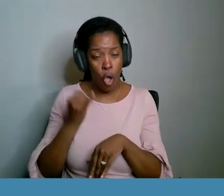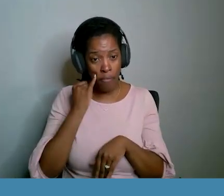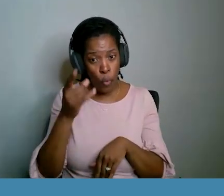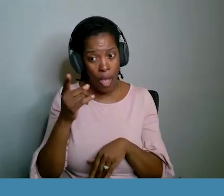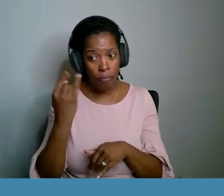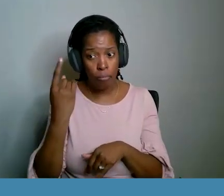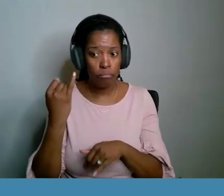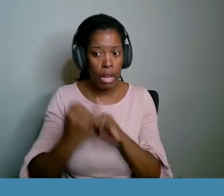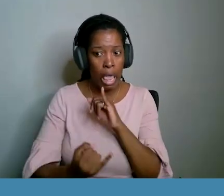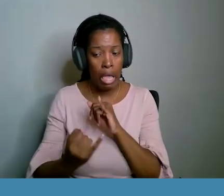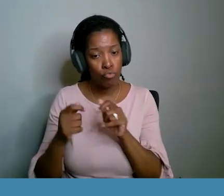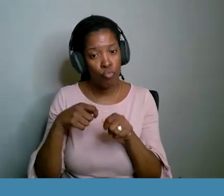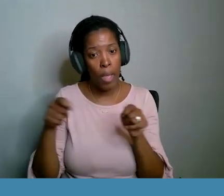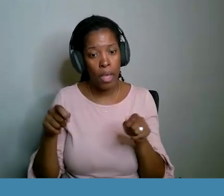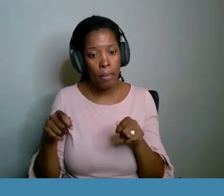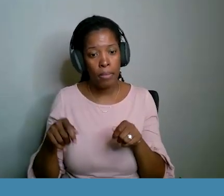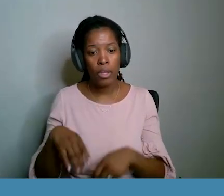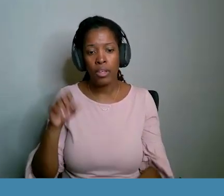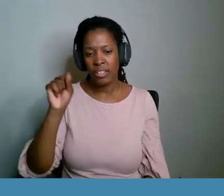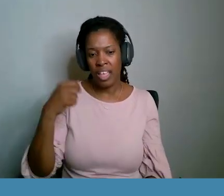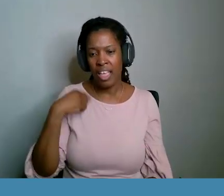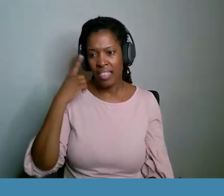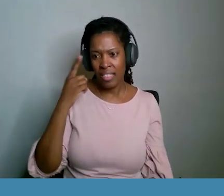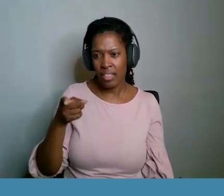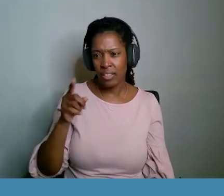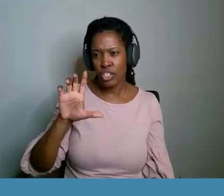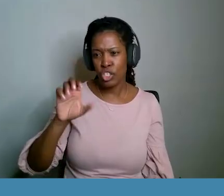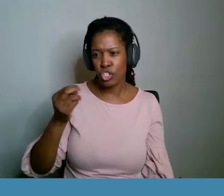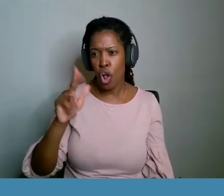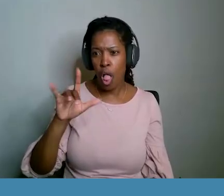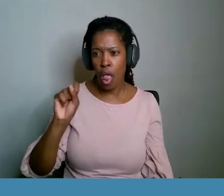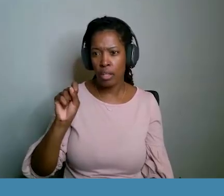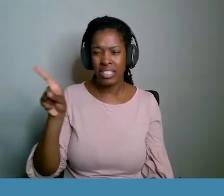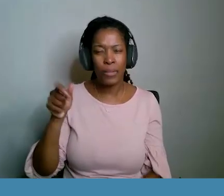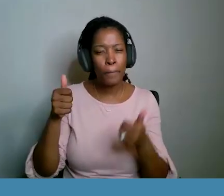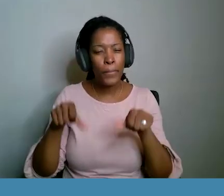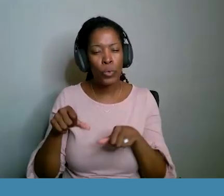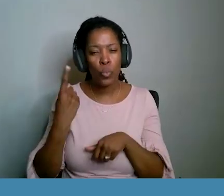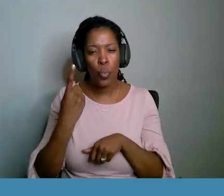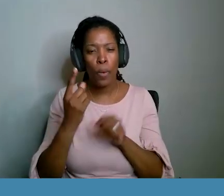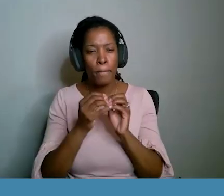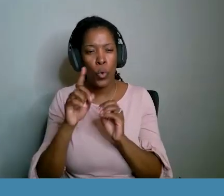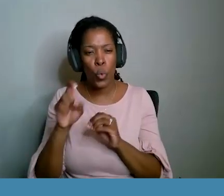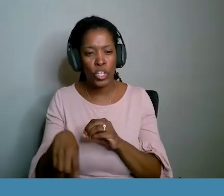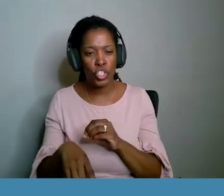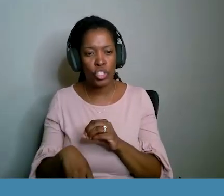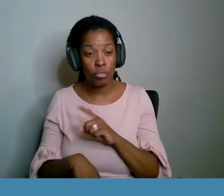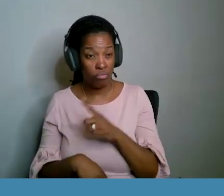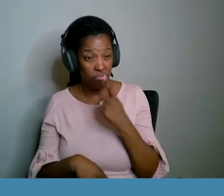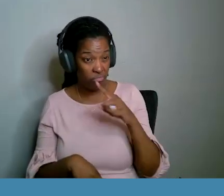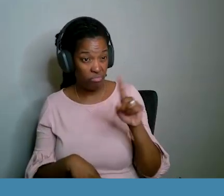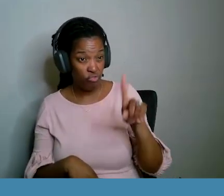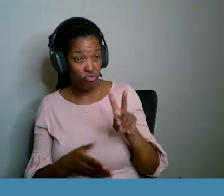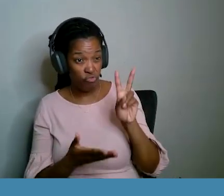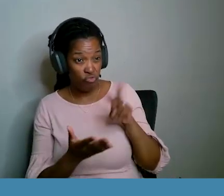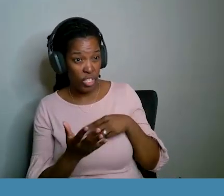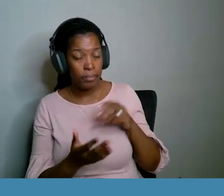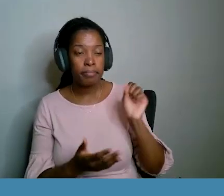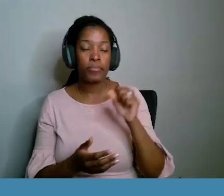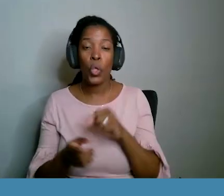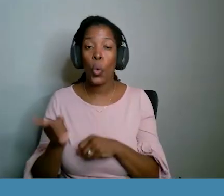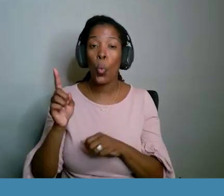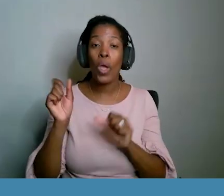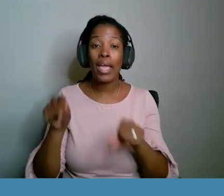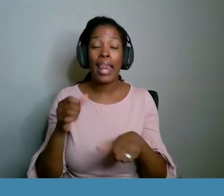finish on that one, that's fine. I think Charles had posted one more question real fast. Okay. Do you want to read it? Sure. Yeah. Where can I get a list